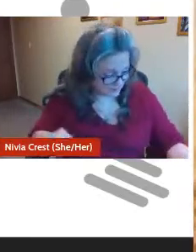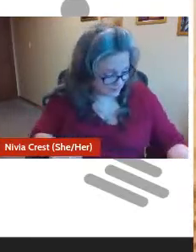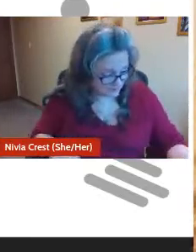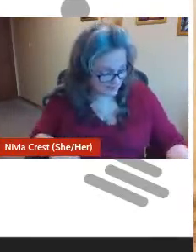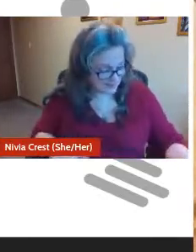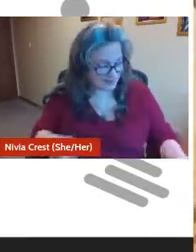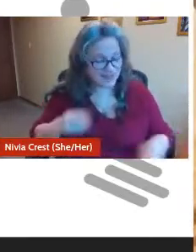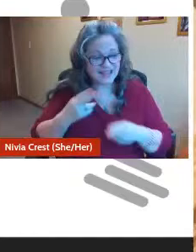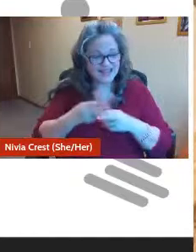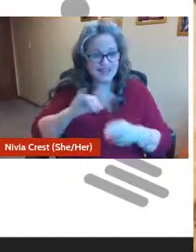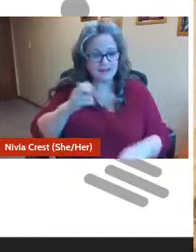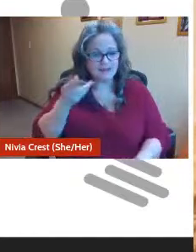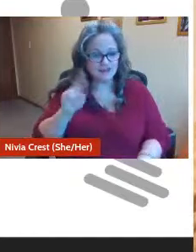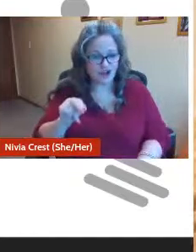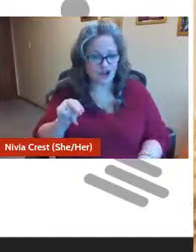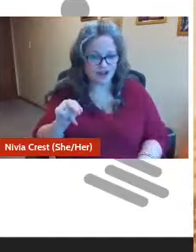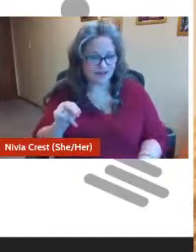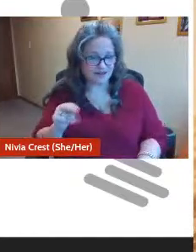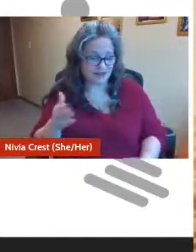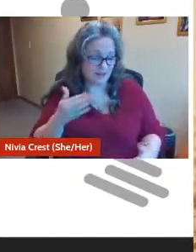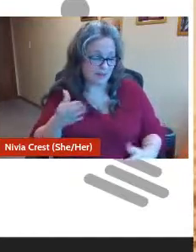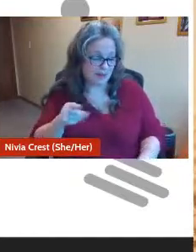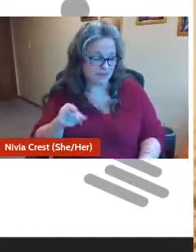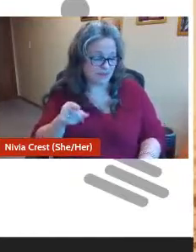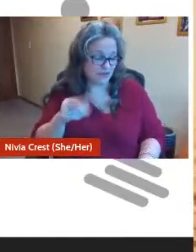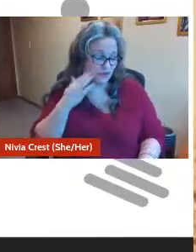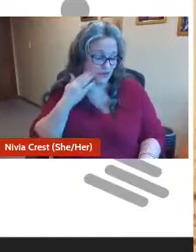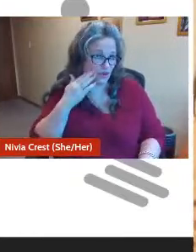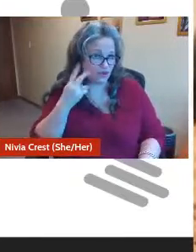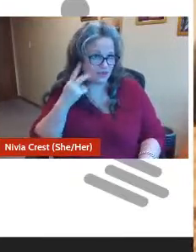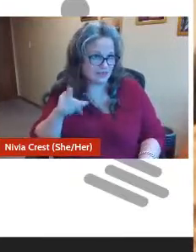His name is John Henry Smith, and maybe you'll run across this video.